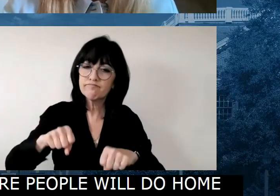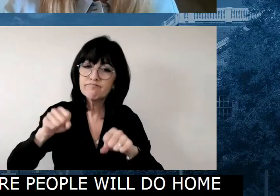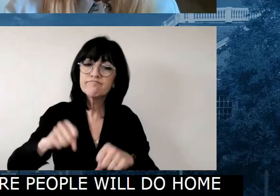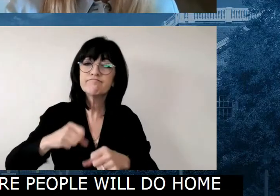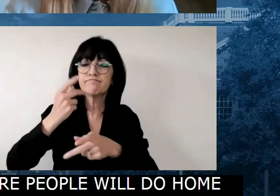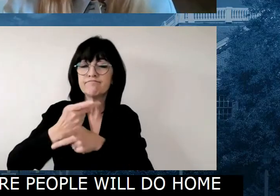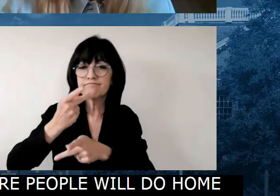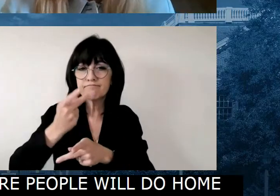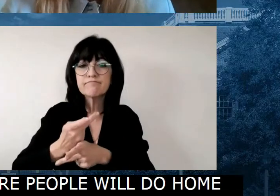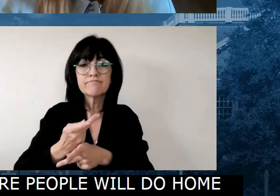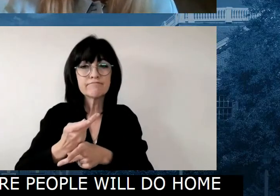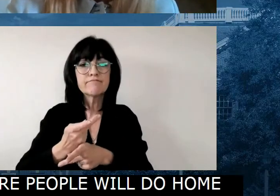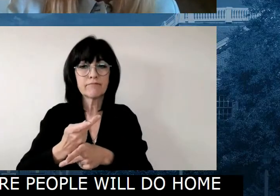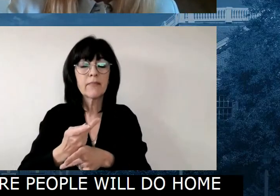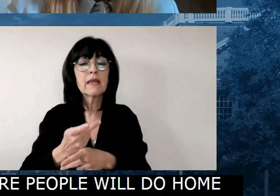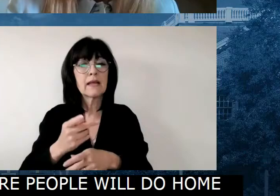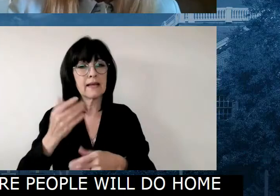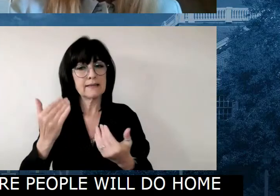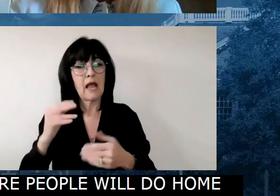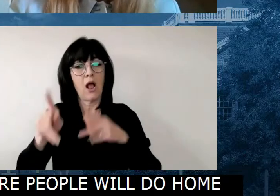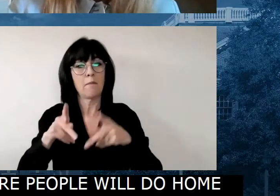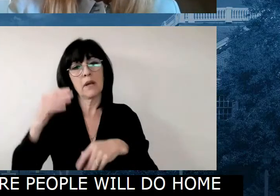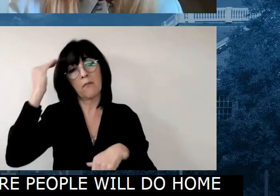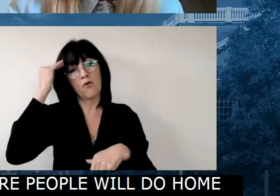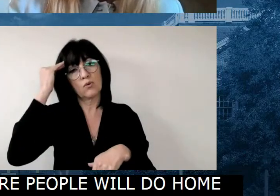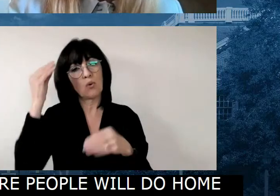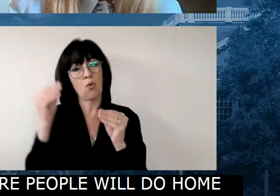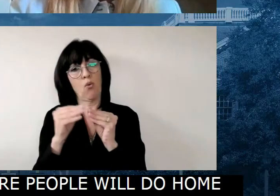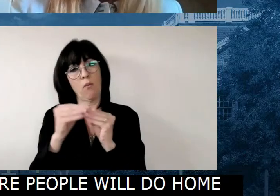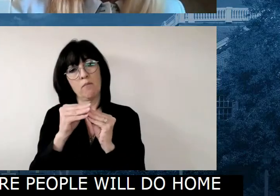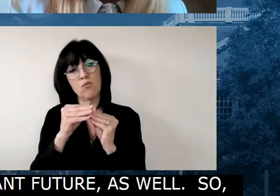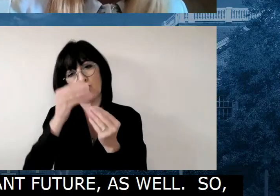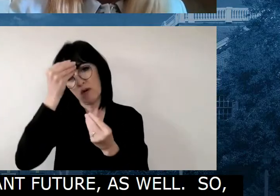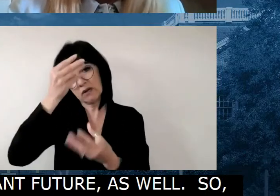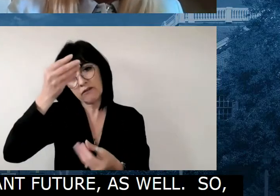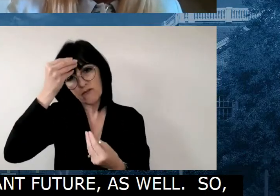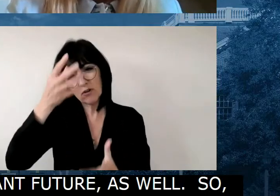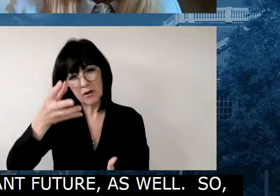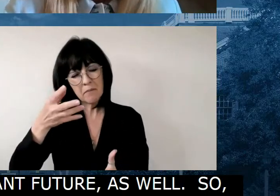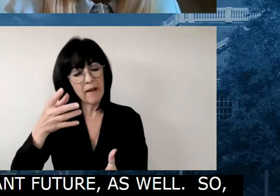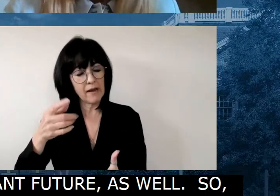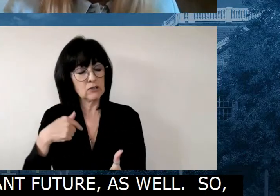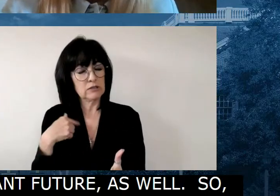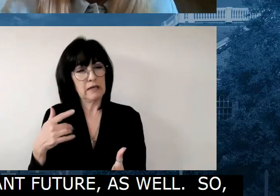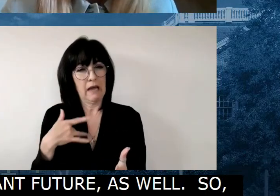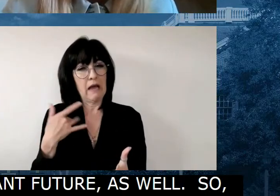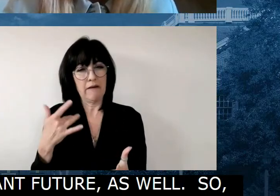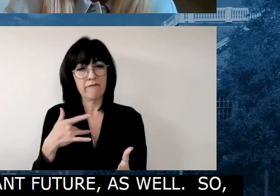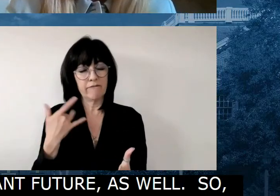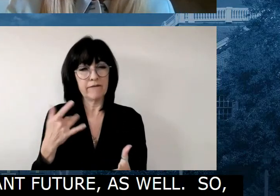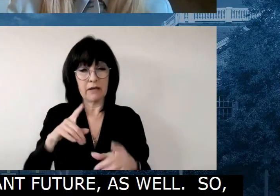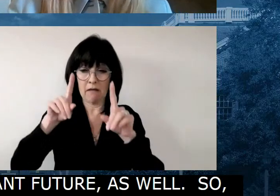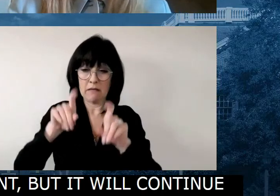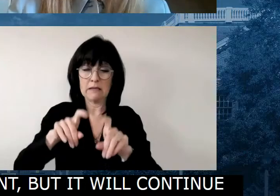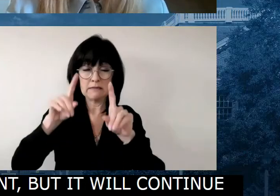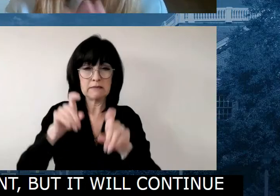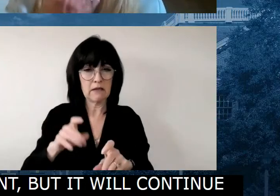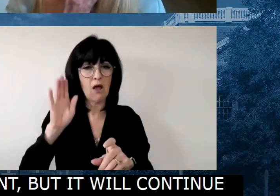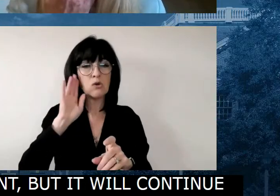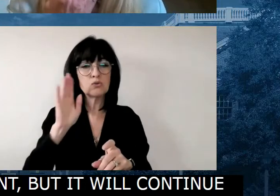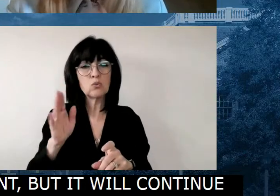well. So testing will continue to be important, but it will continue to evolve like everything in this pandemic has.